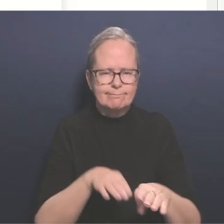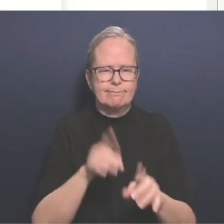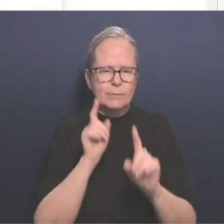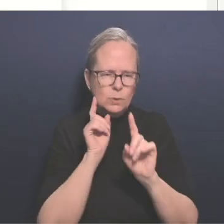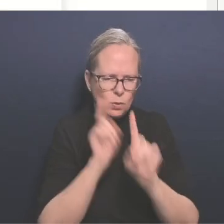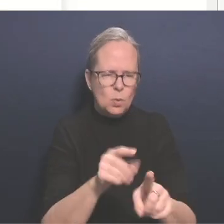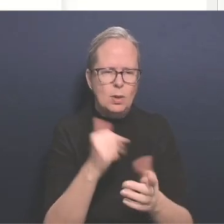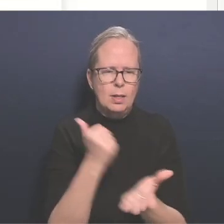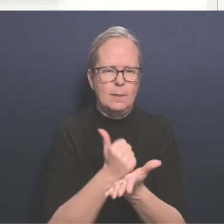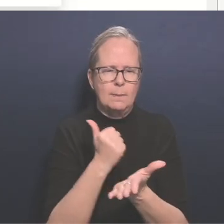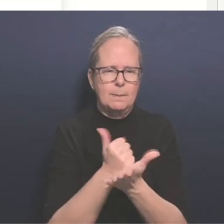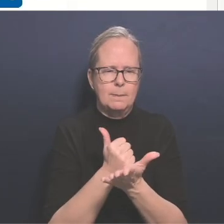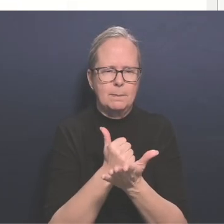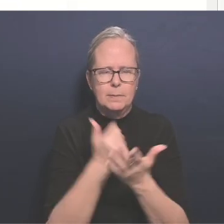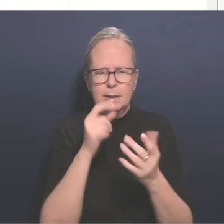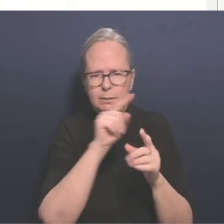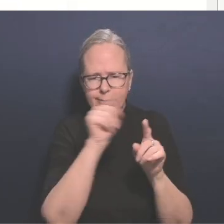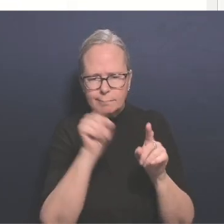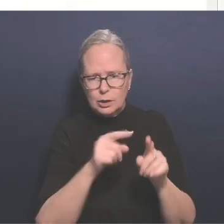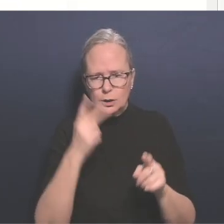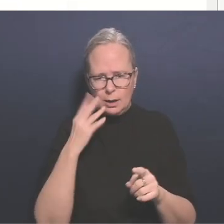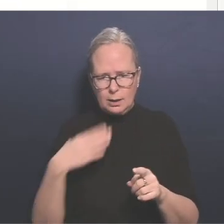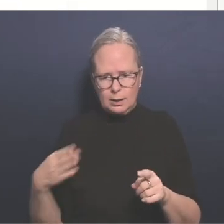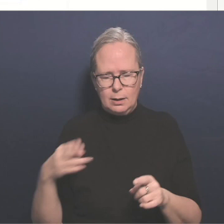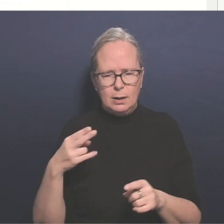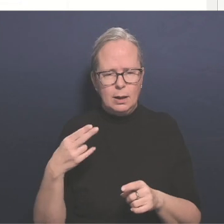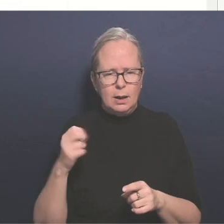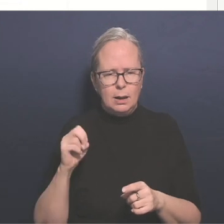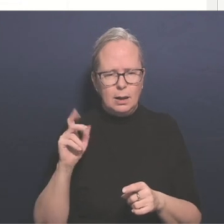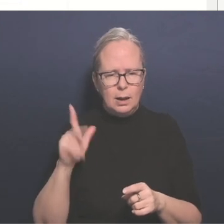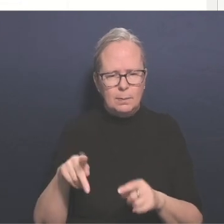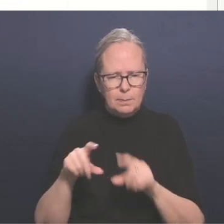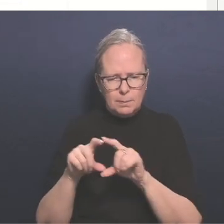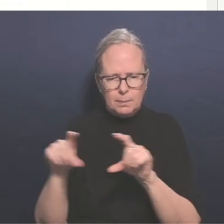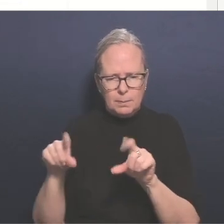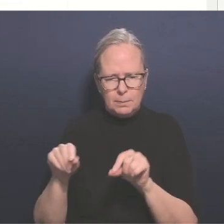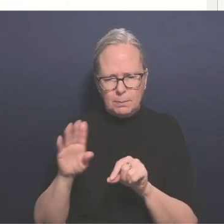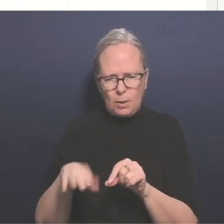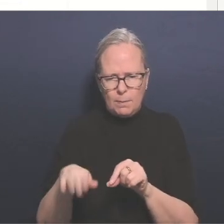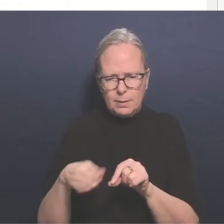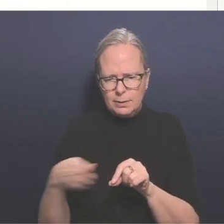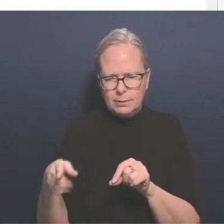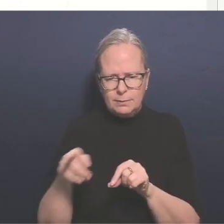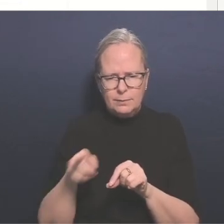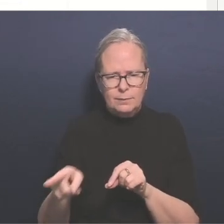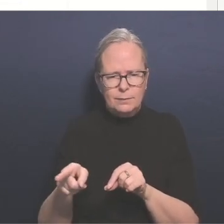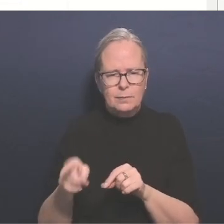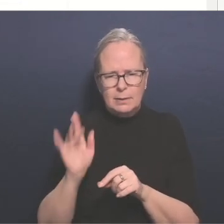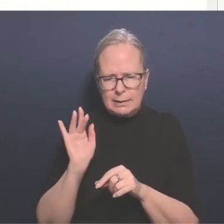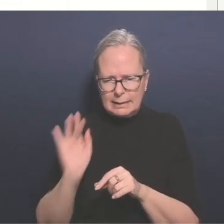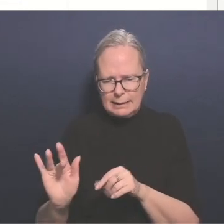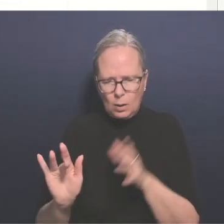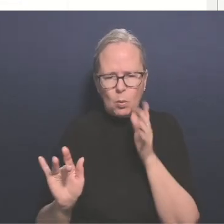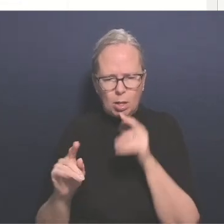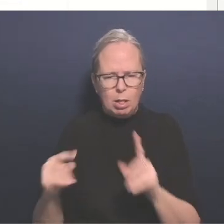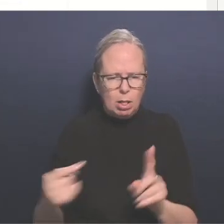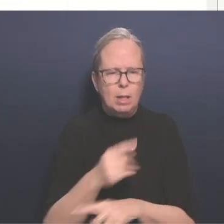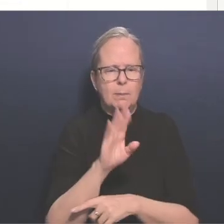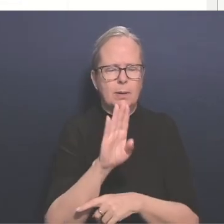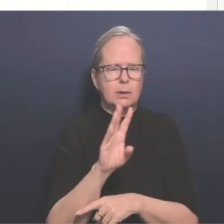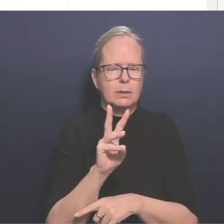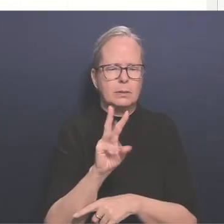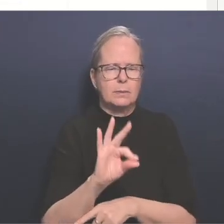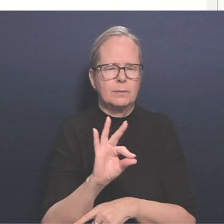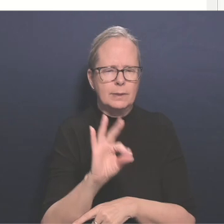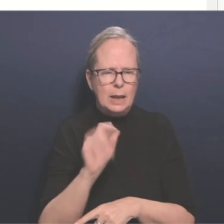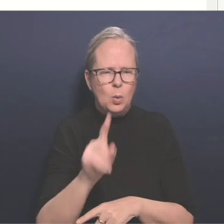of disability benefits. So I know that was very quick, and but we just wanted to make sure we showed you that new